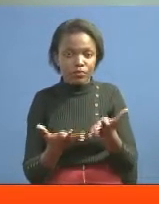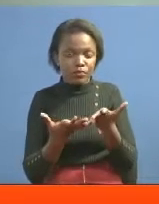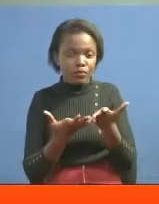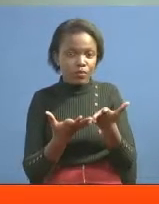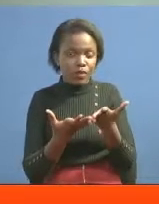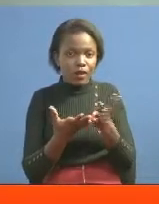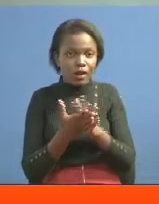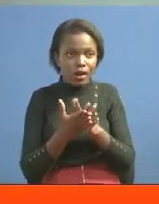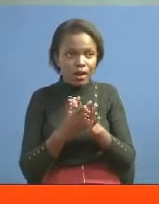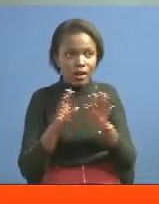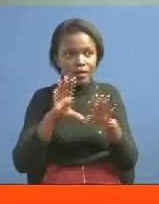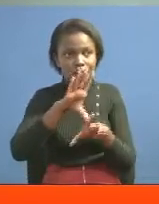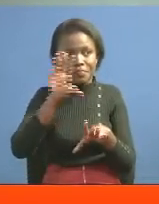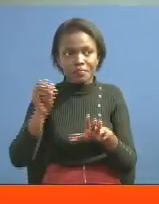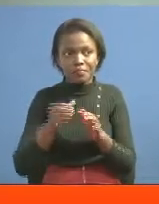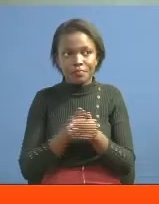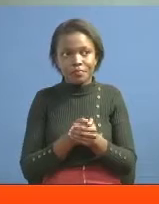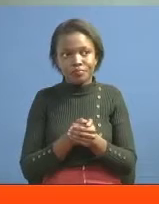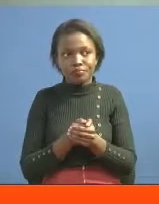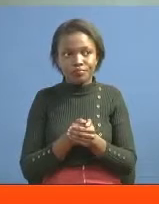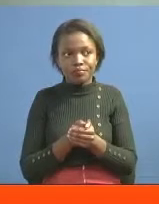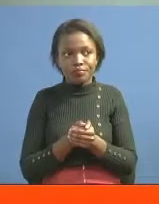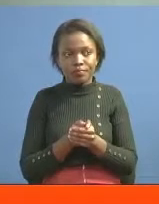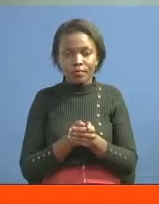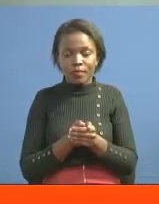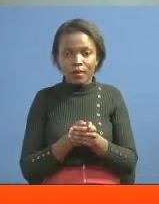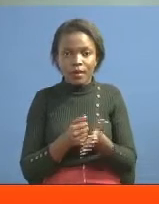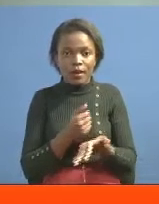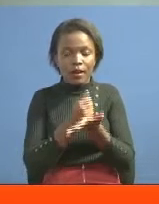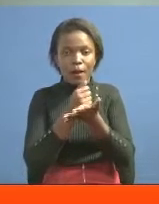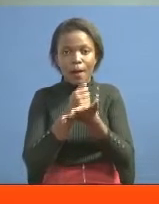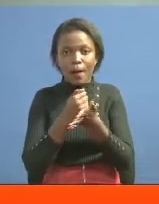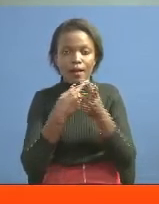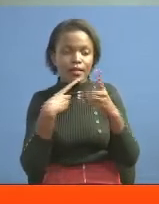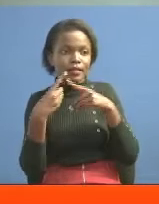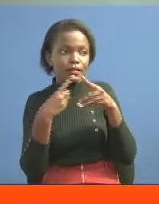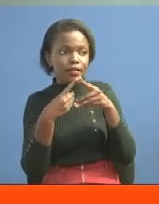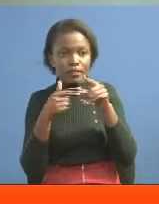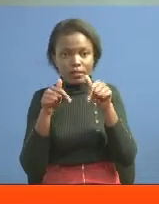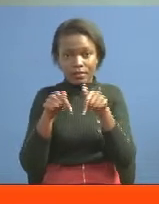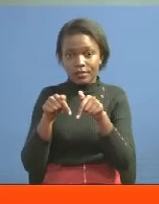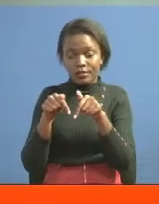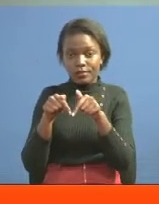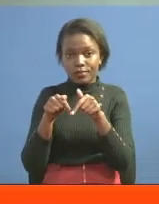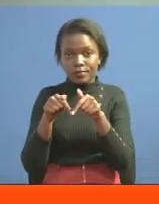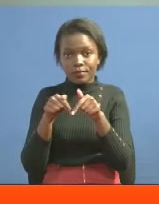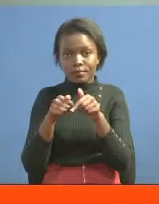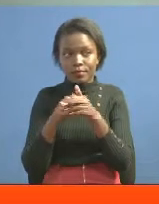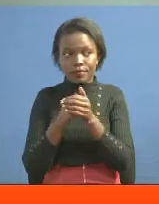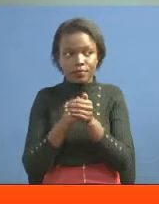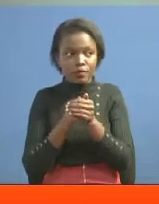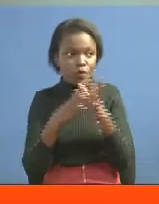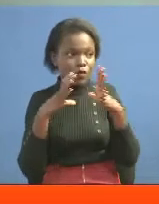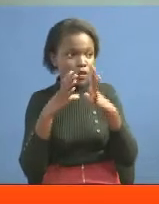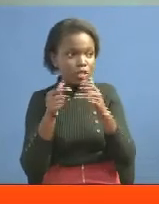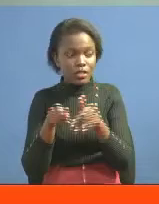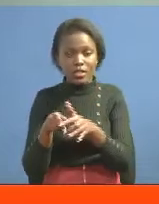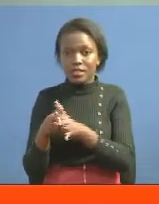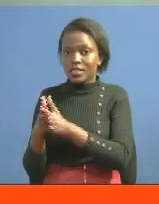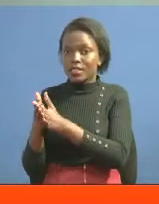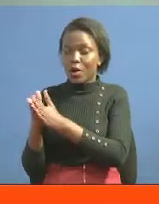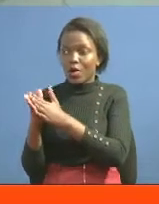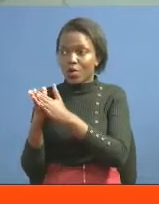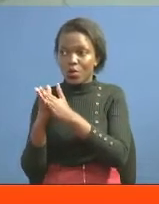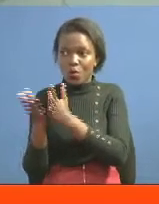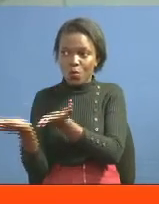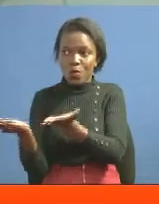and Startup Garage, those are two different entities to help us in discussing this particular conversation. Karibu sana, Bwana Joe